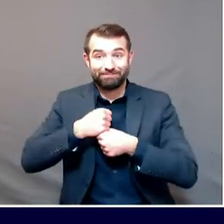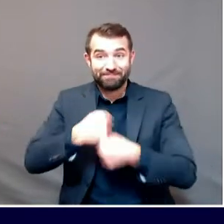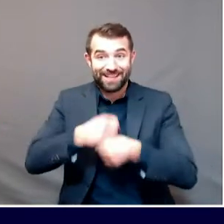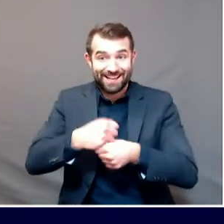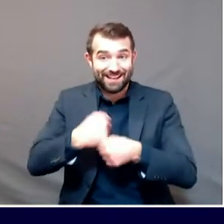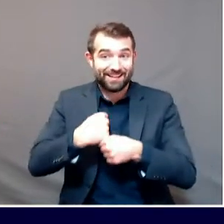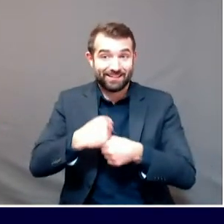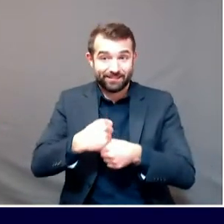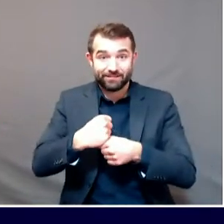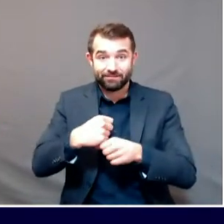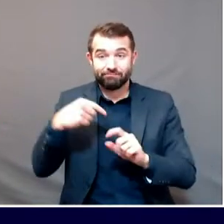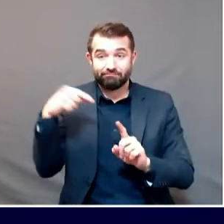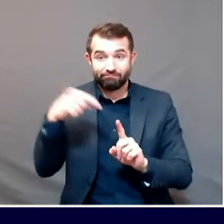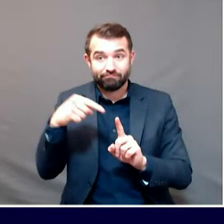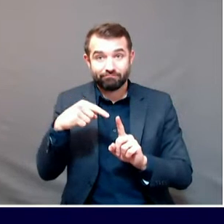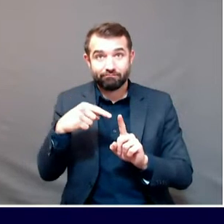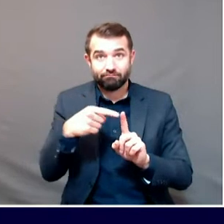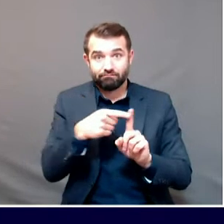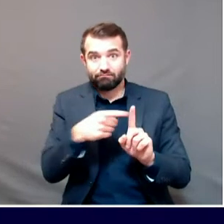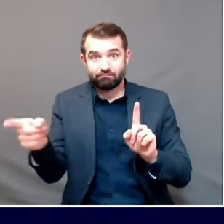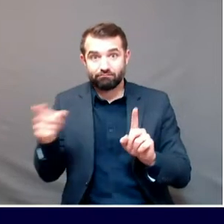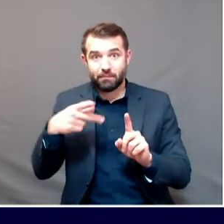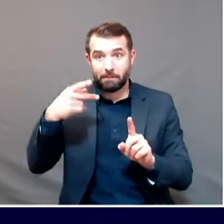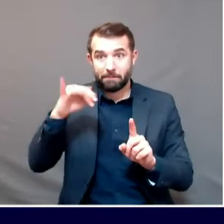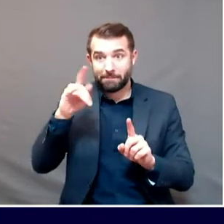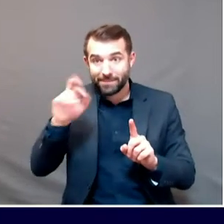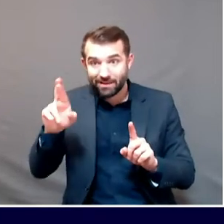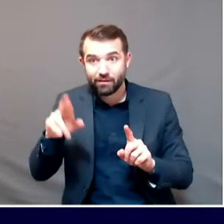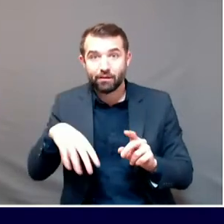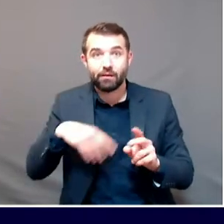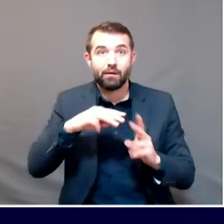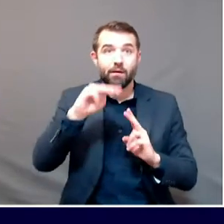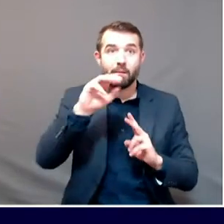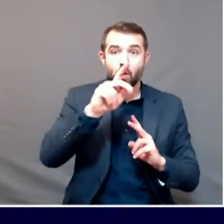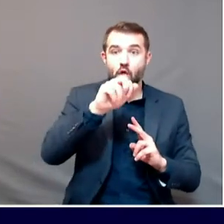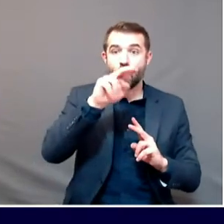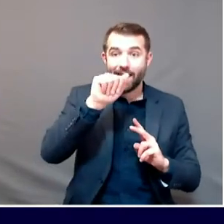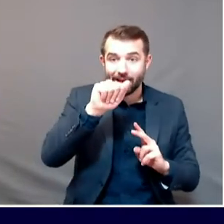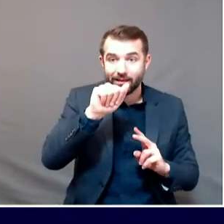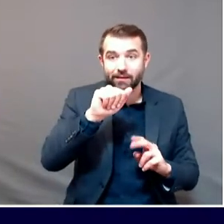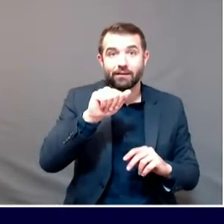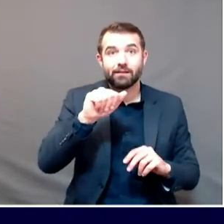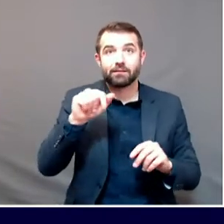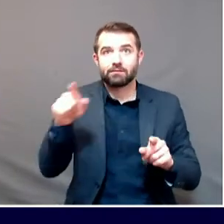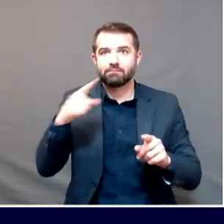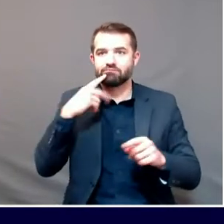from Moderna, was undoubtedly accelerated. But that should not